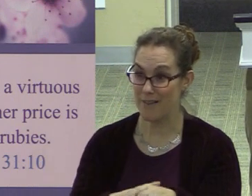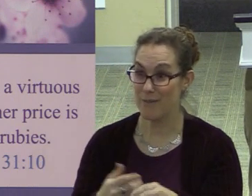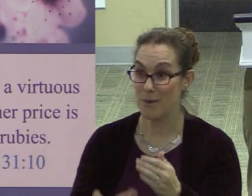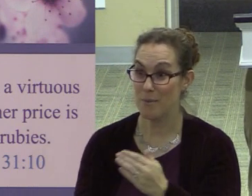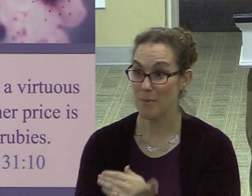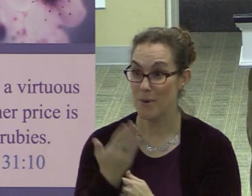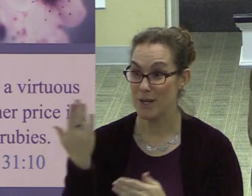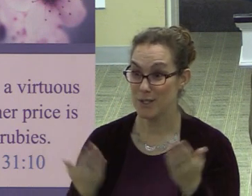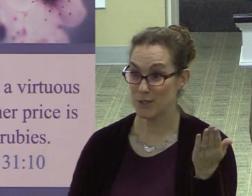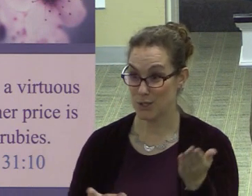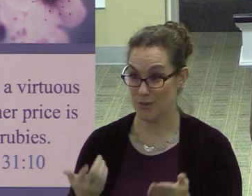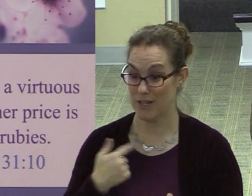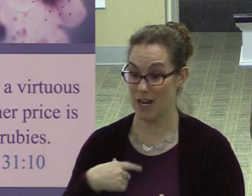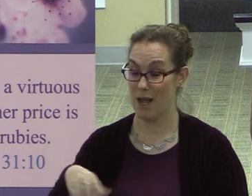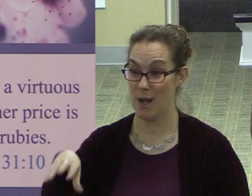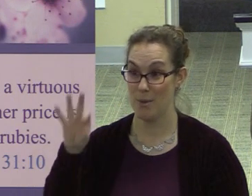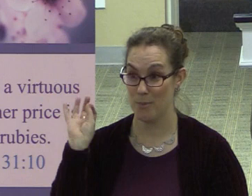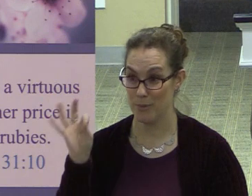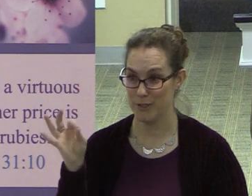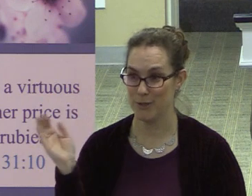service, and I'm preaching all day.